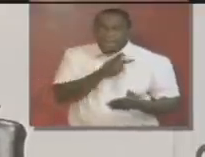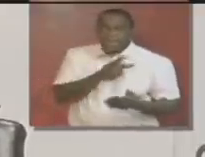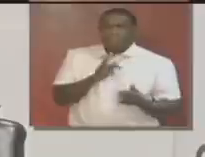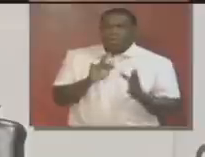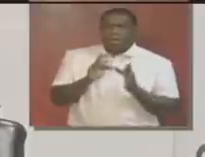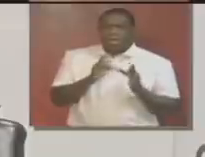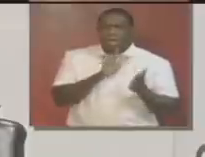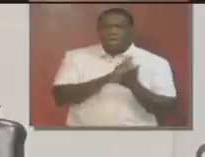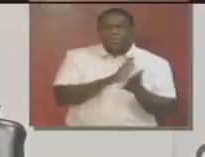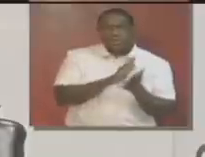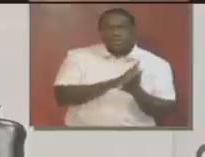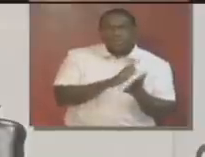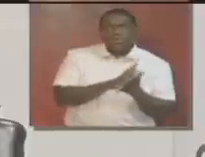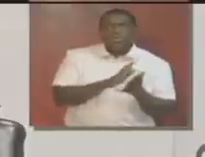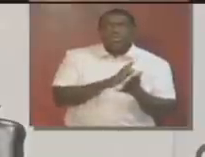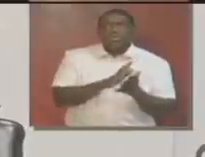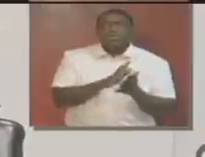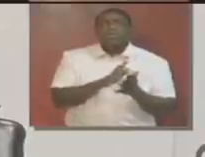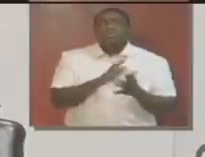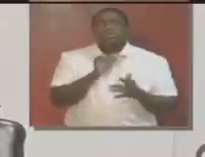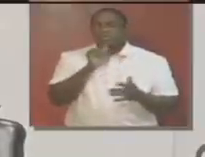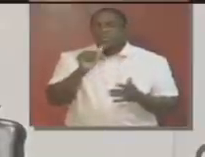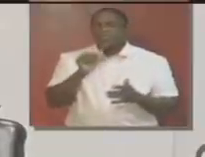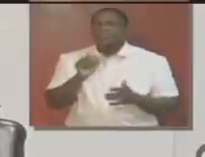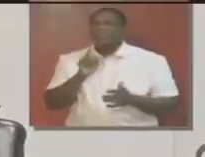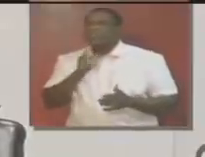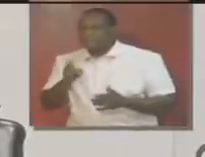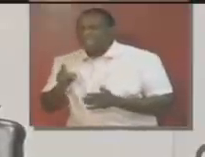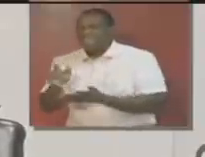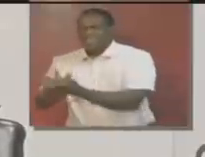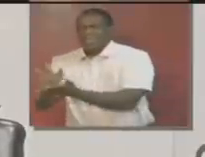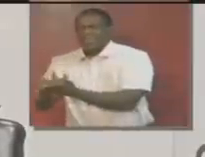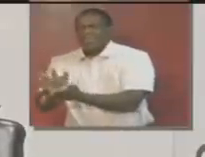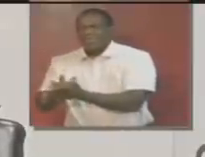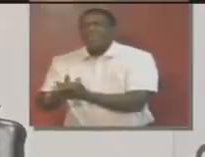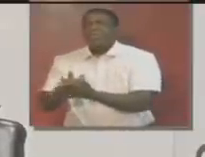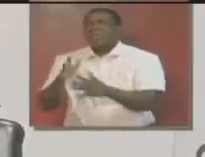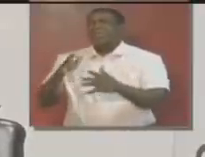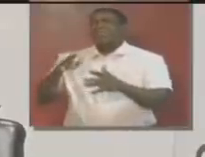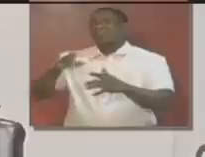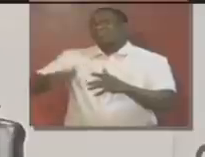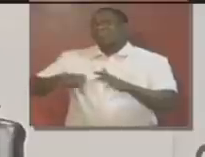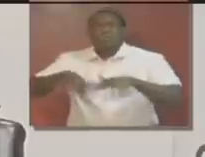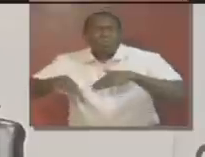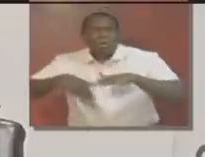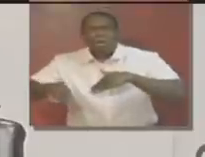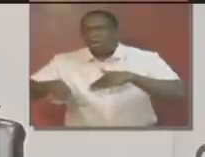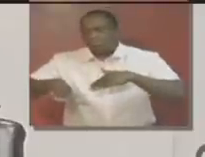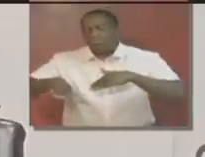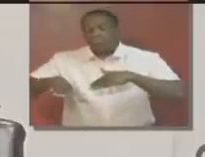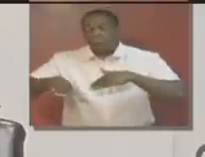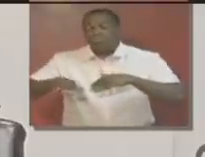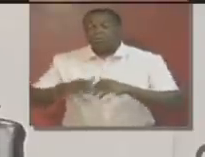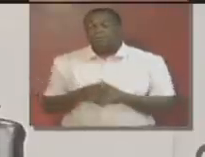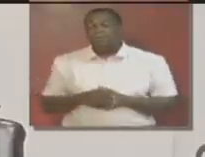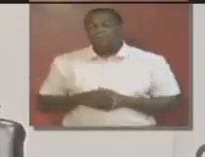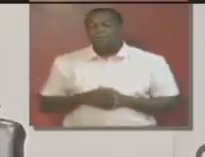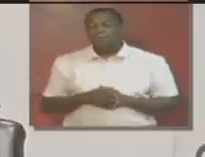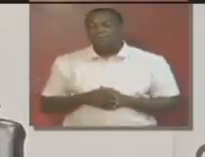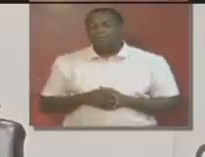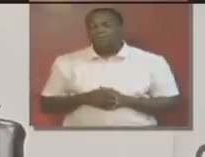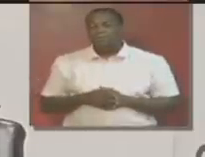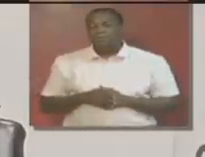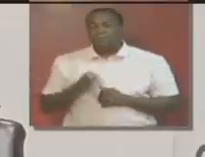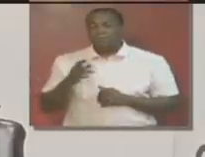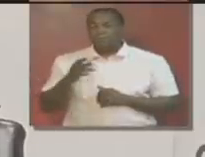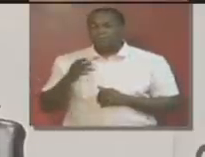for Missy, and it sort of like goes into long COVID. So we have seen some effects so far for the past 3 months, but